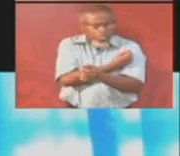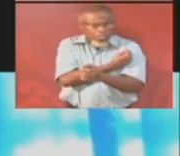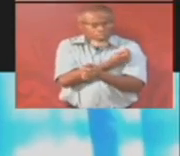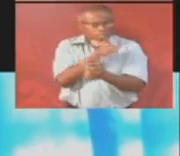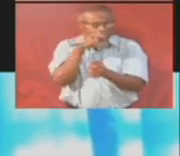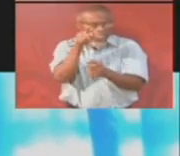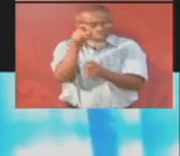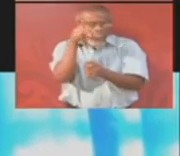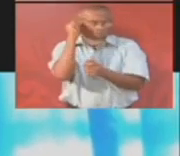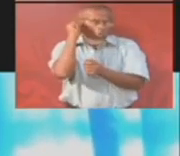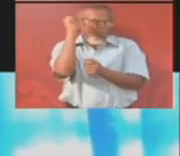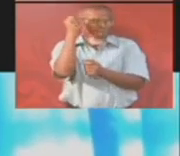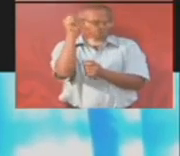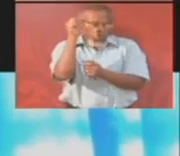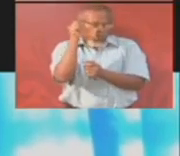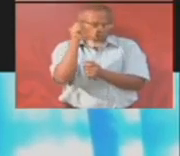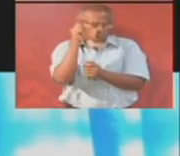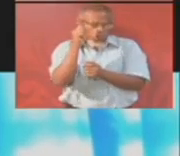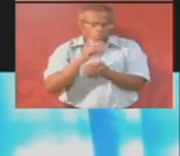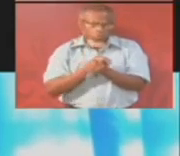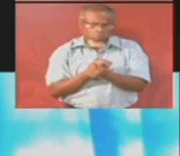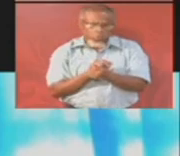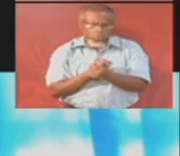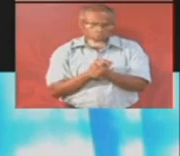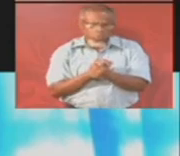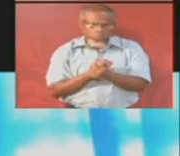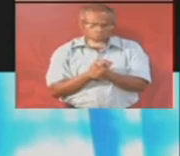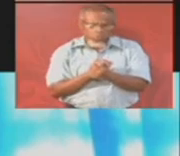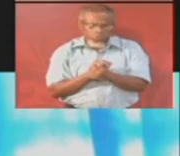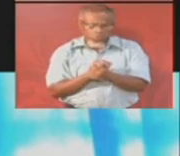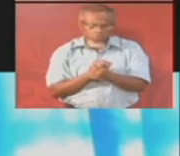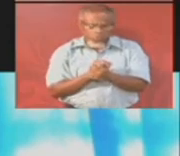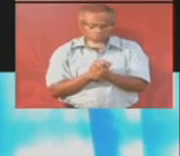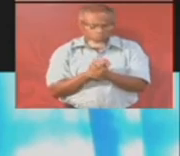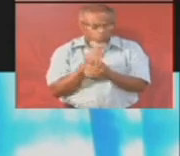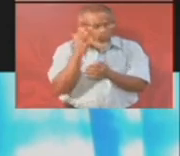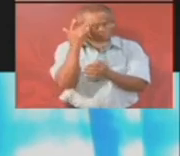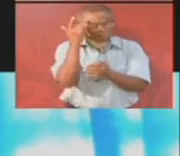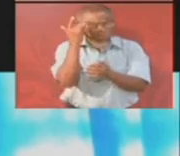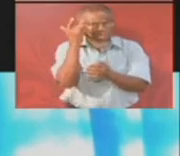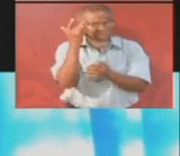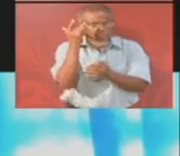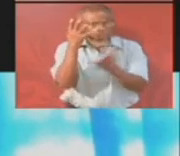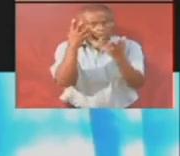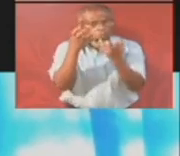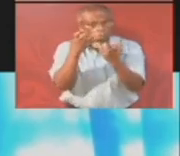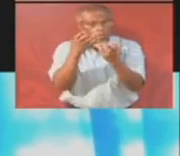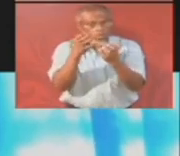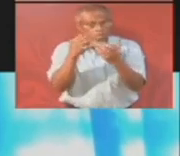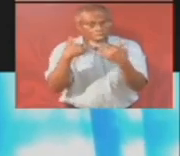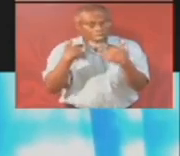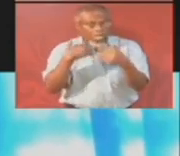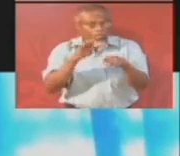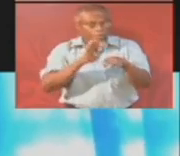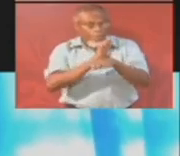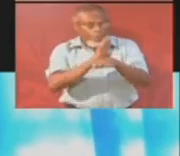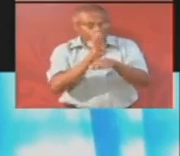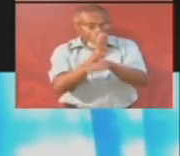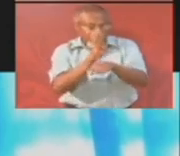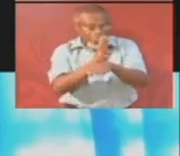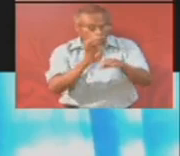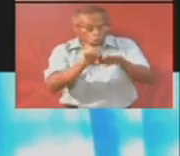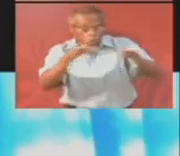population. And they've been saying that with a view to getting business as close as possible back to